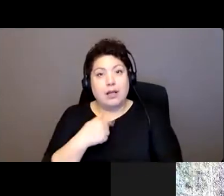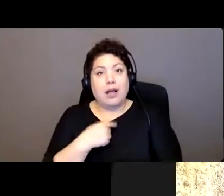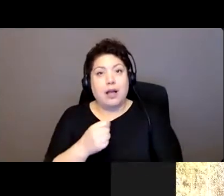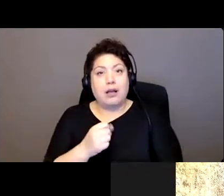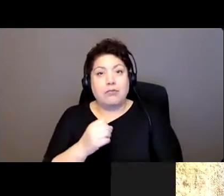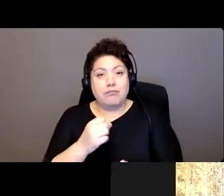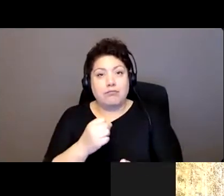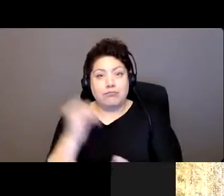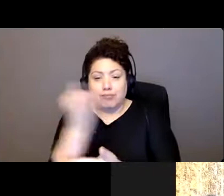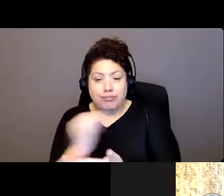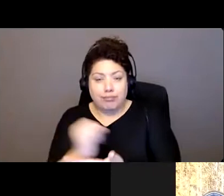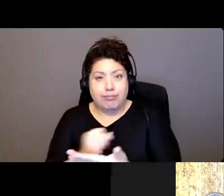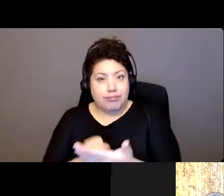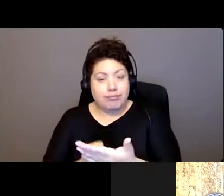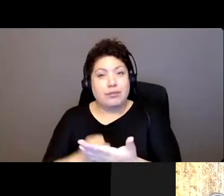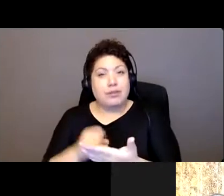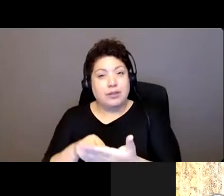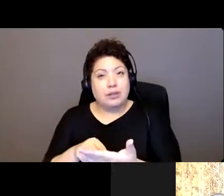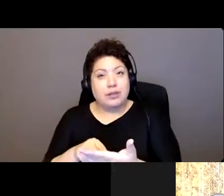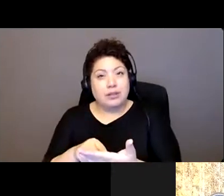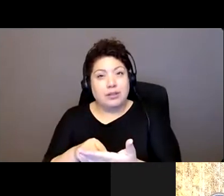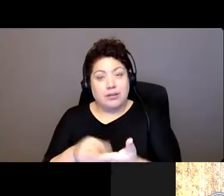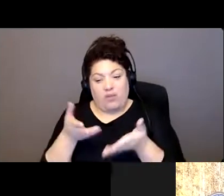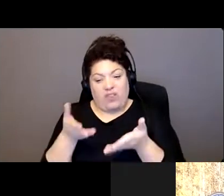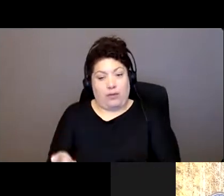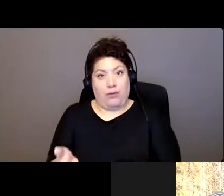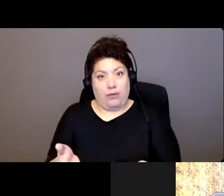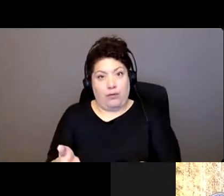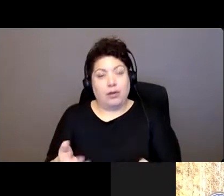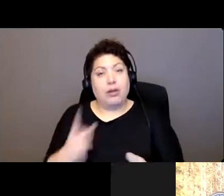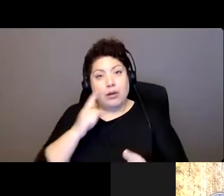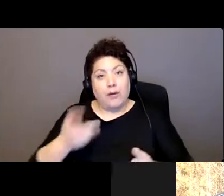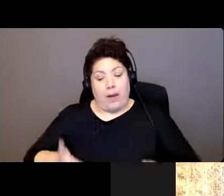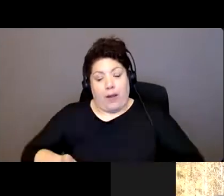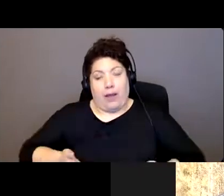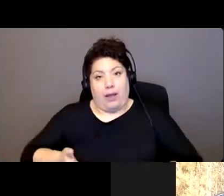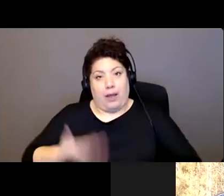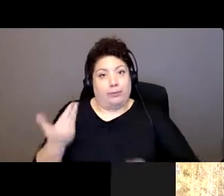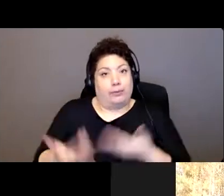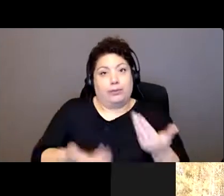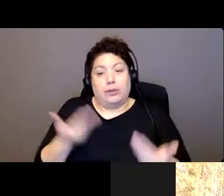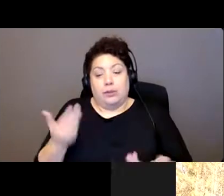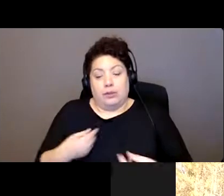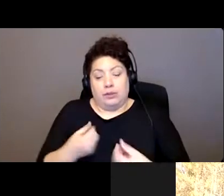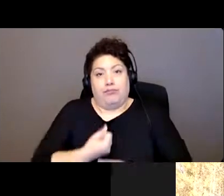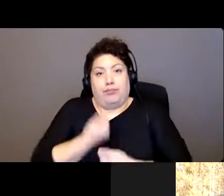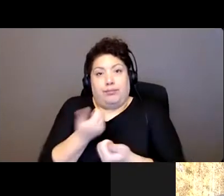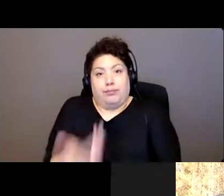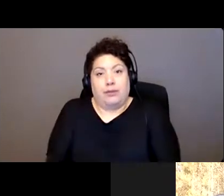and it's not as heavy as it is if you were to carry it all the time,